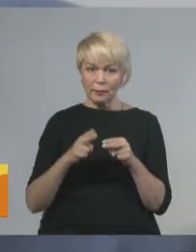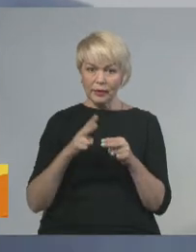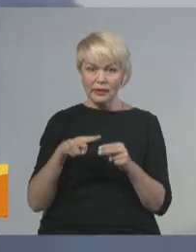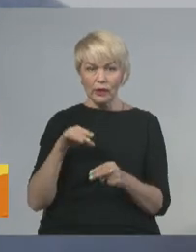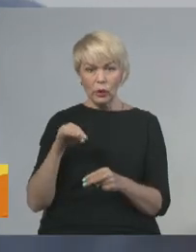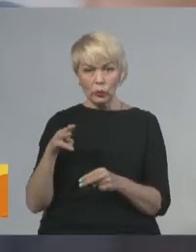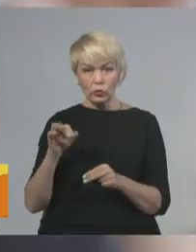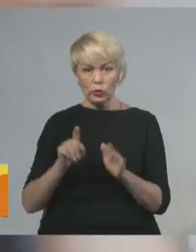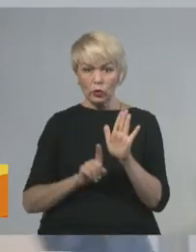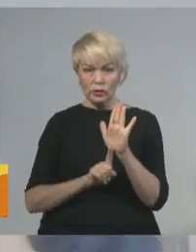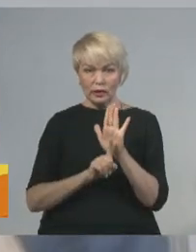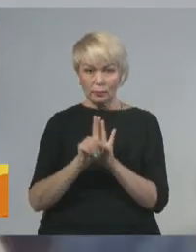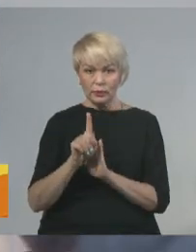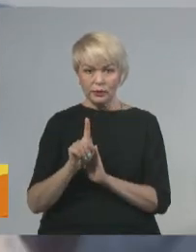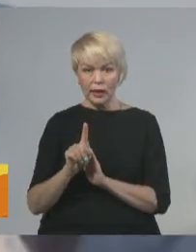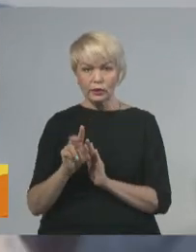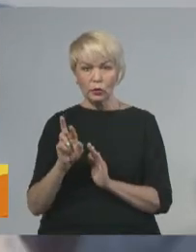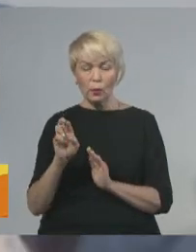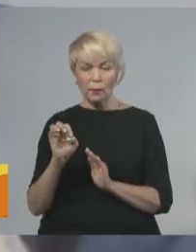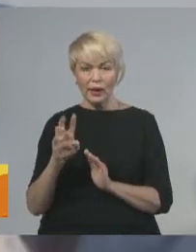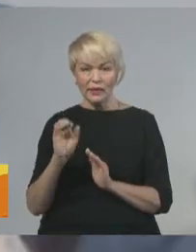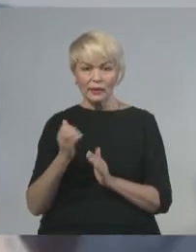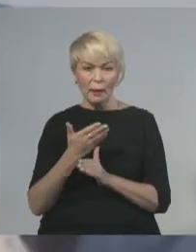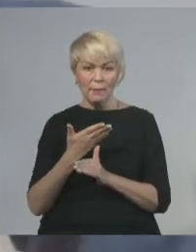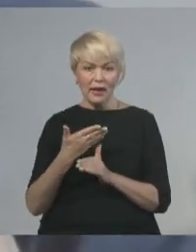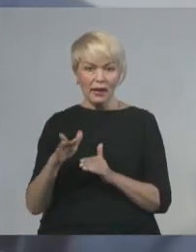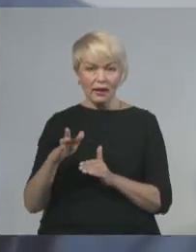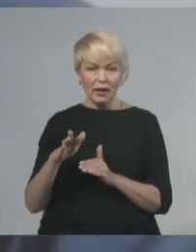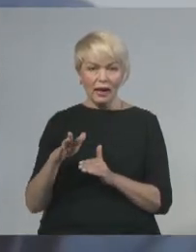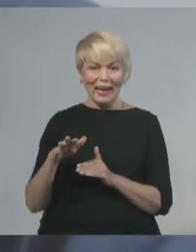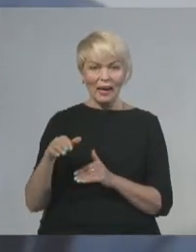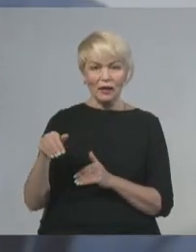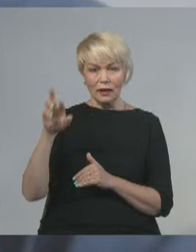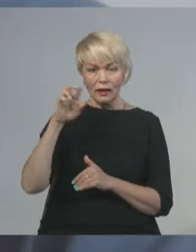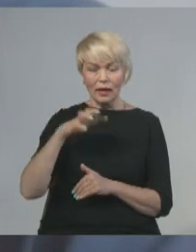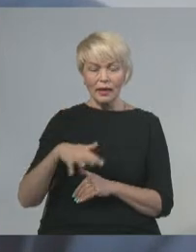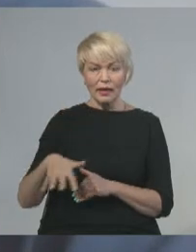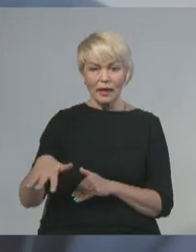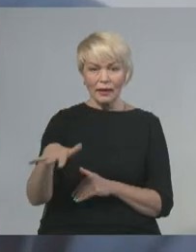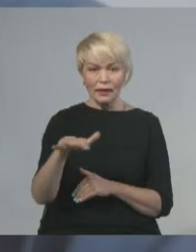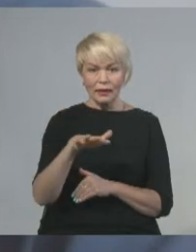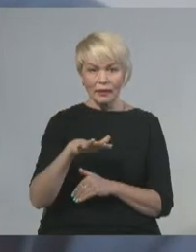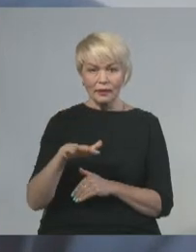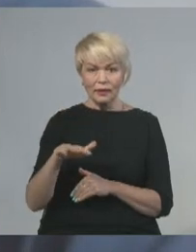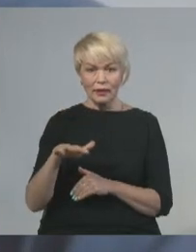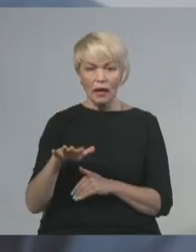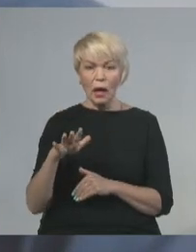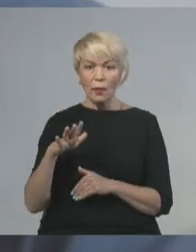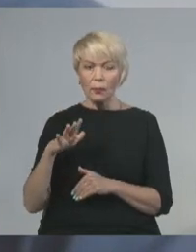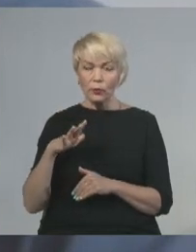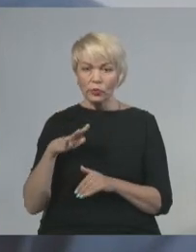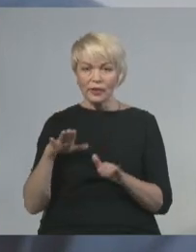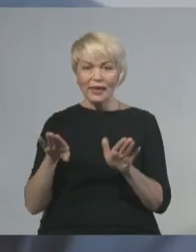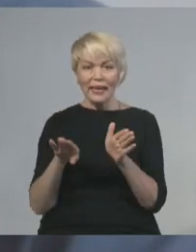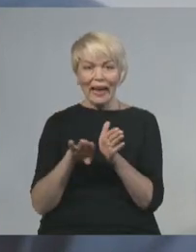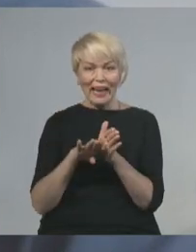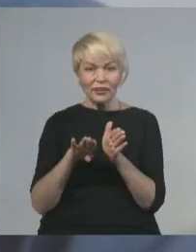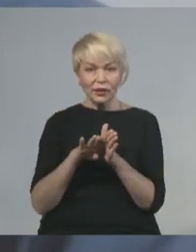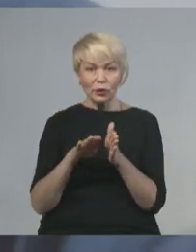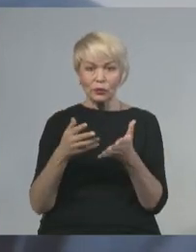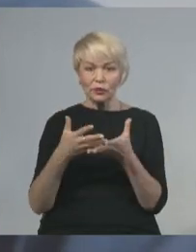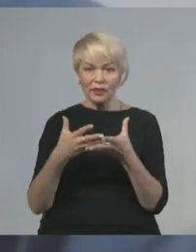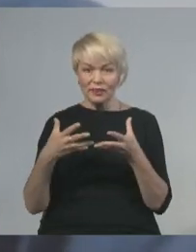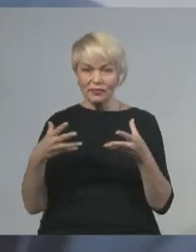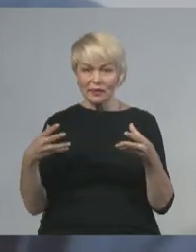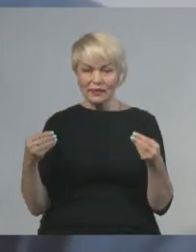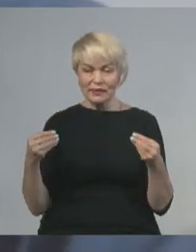country a region by region we have a spring break we have a spring break and spring break means that